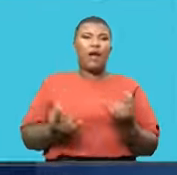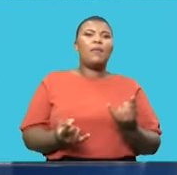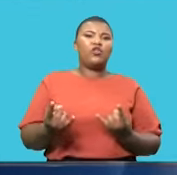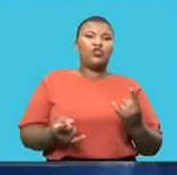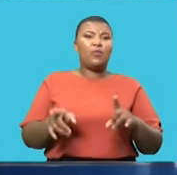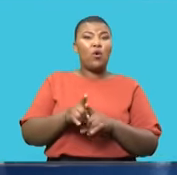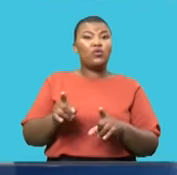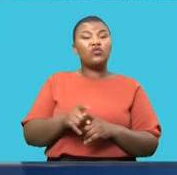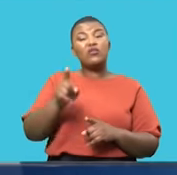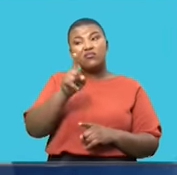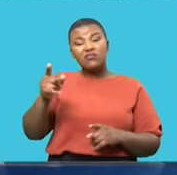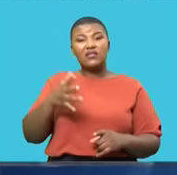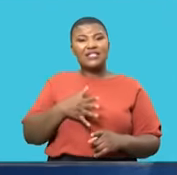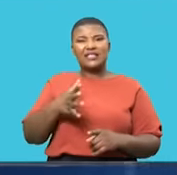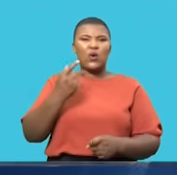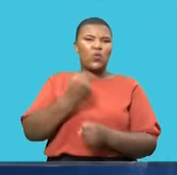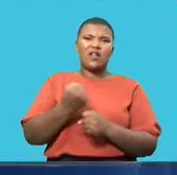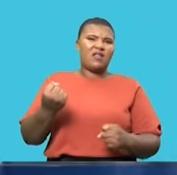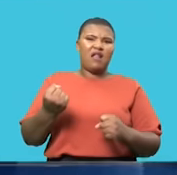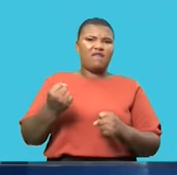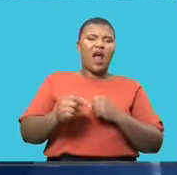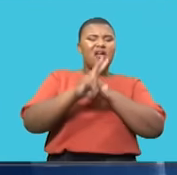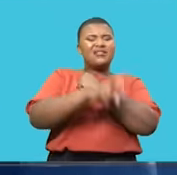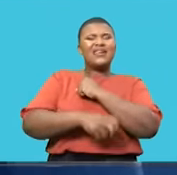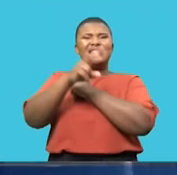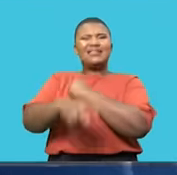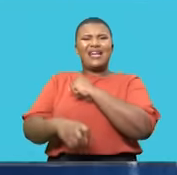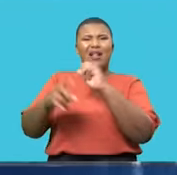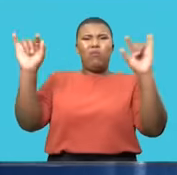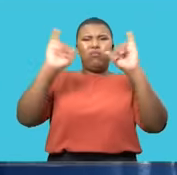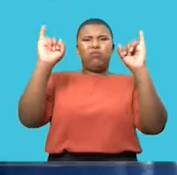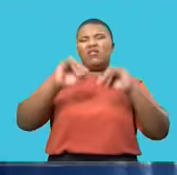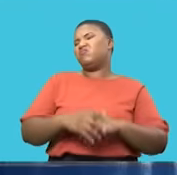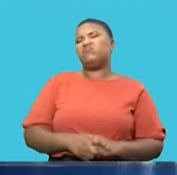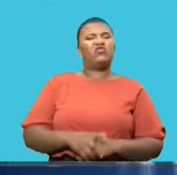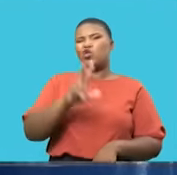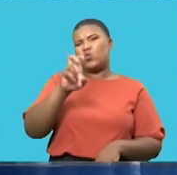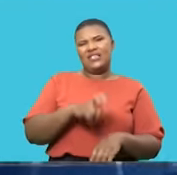are emphasizing that they will not loot because there is no need to loot, and that